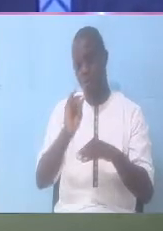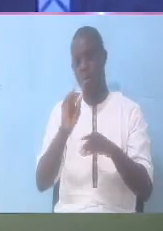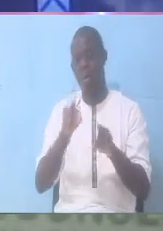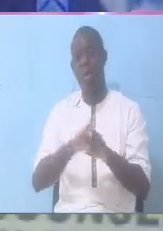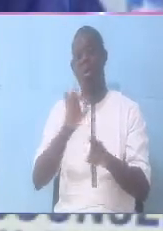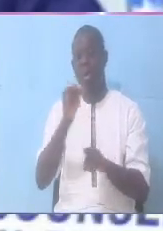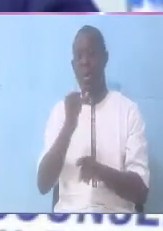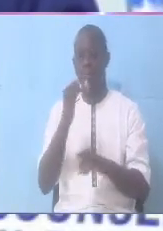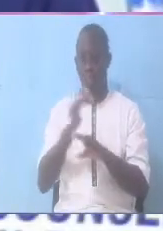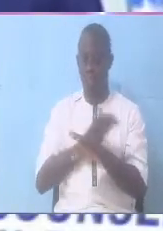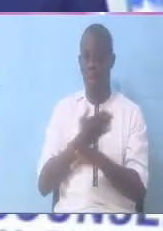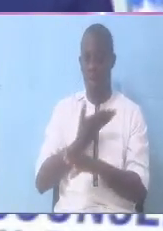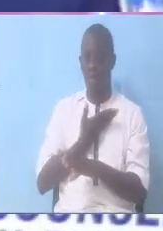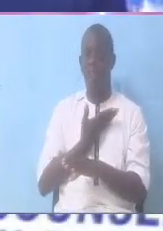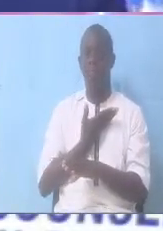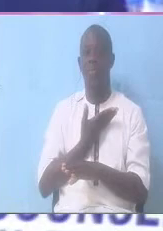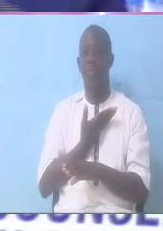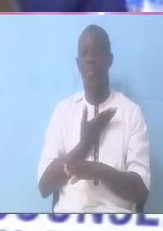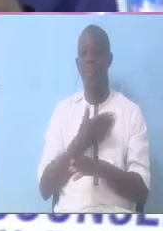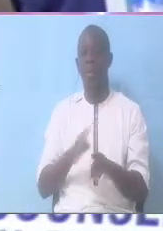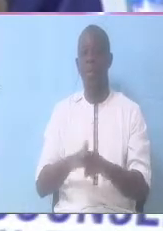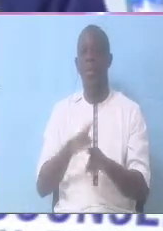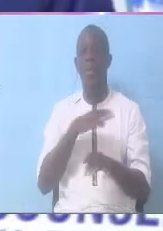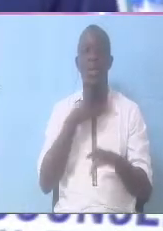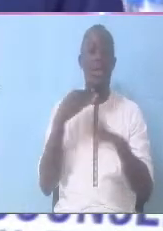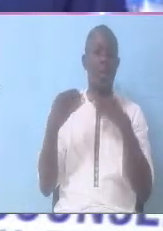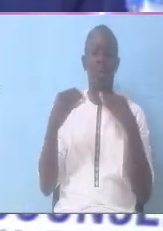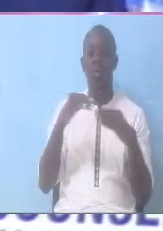Of course, there was the killing of